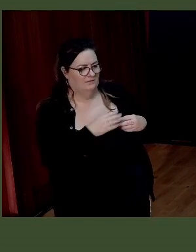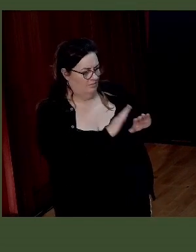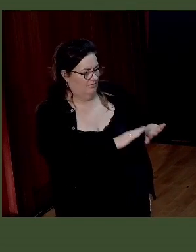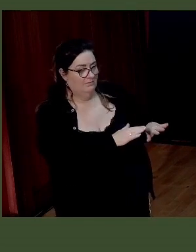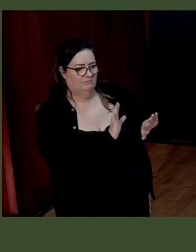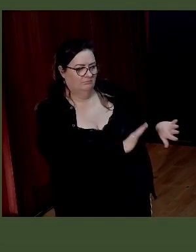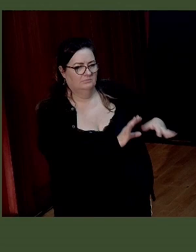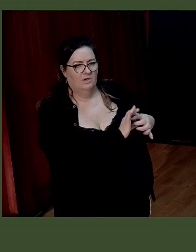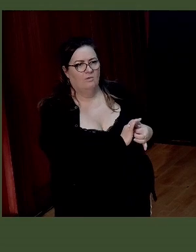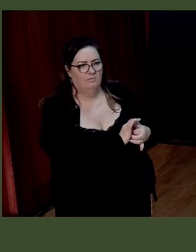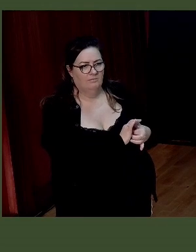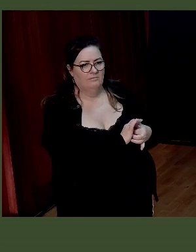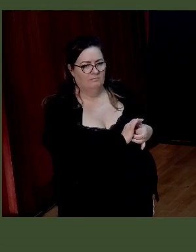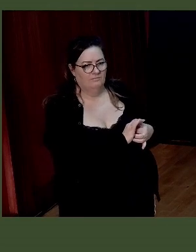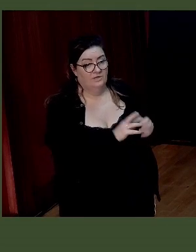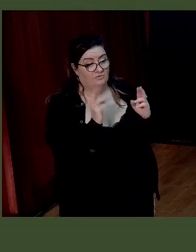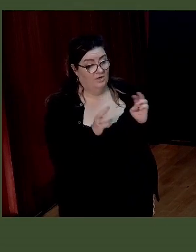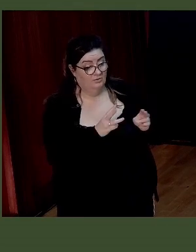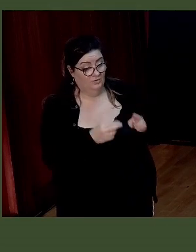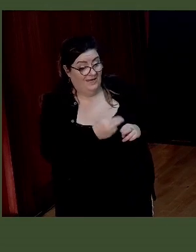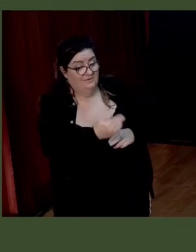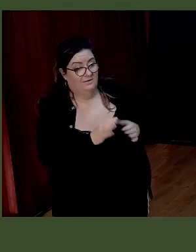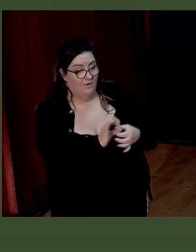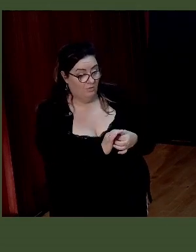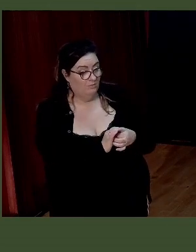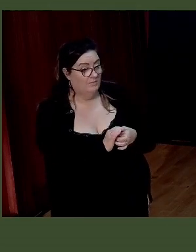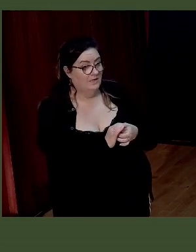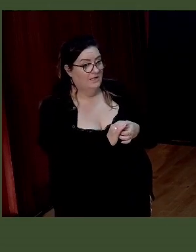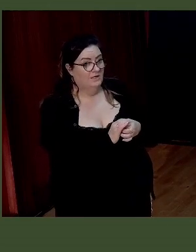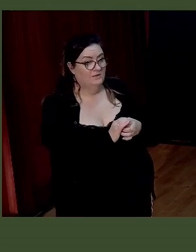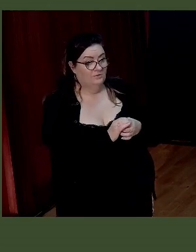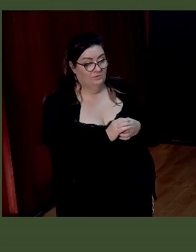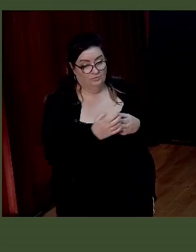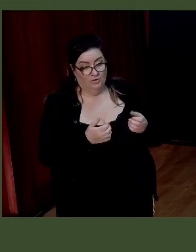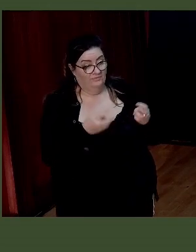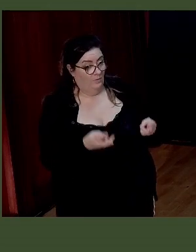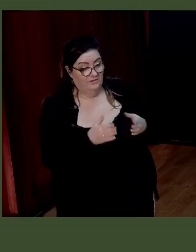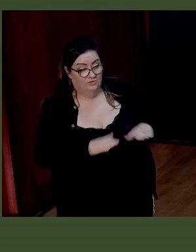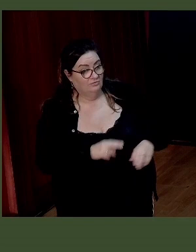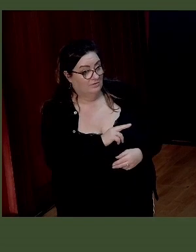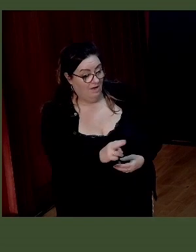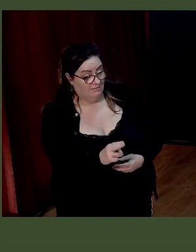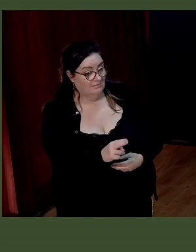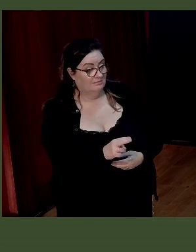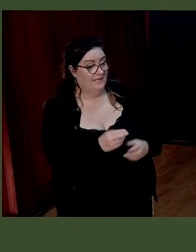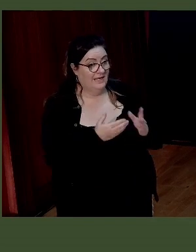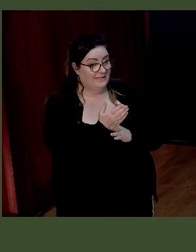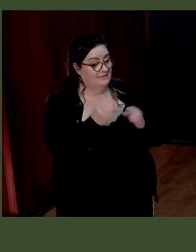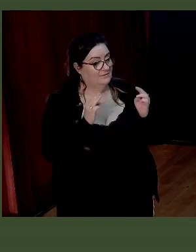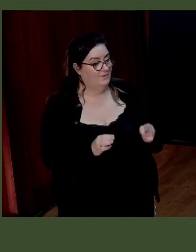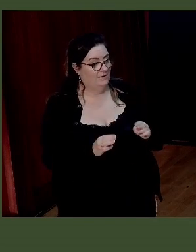women in the home, where the right to work outside the home, the right to control fertility and reproduction, and access to power by women